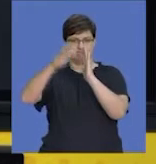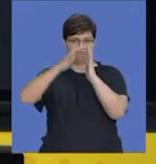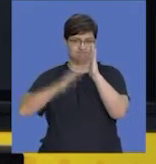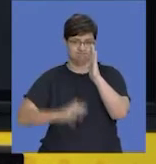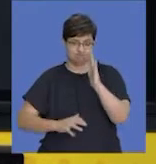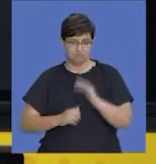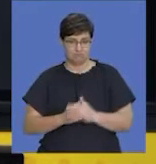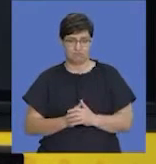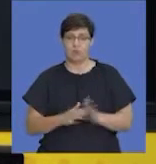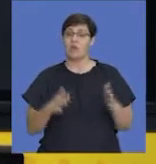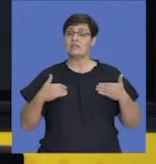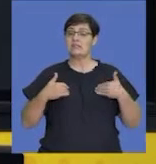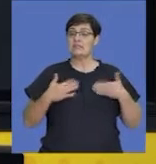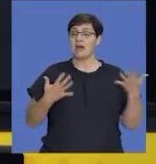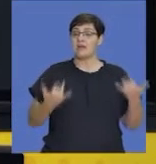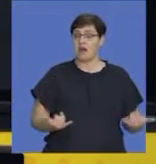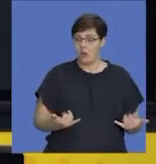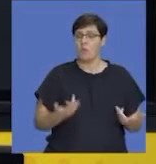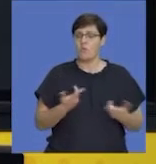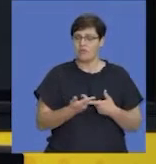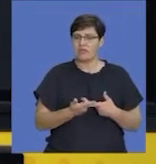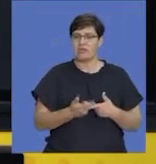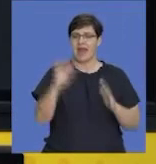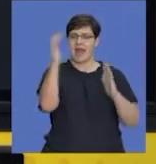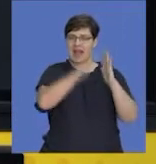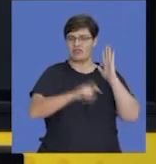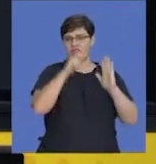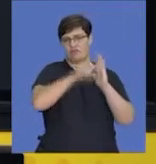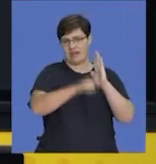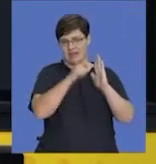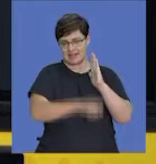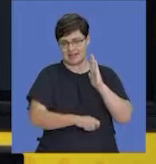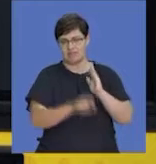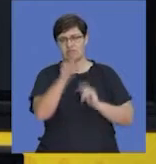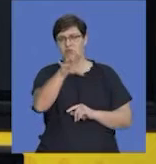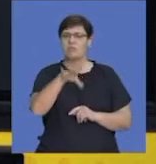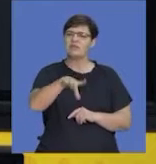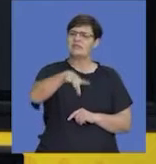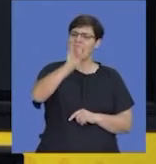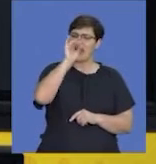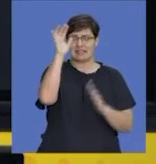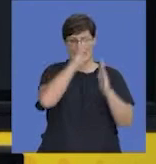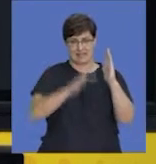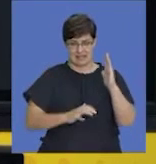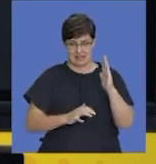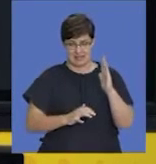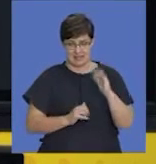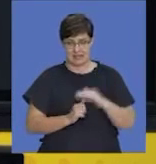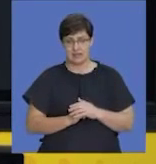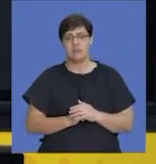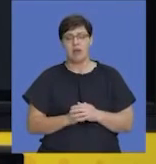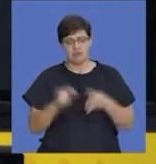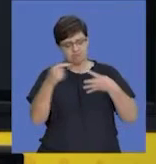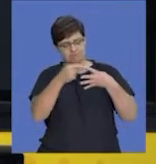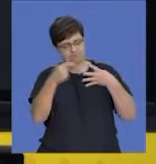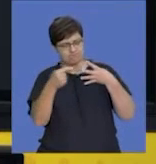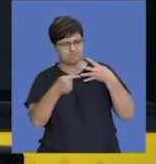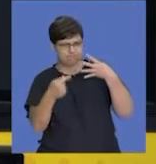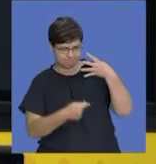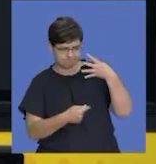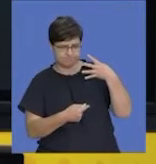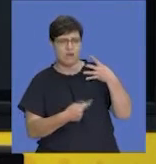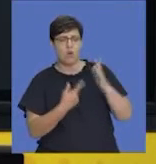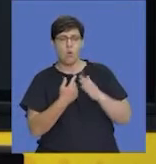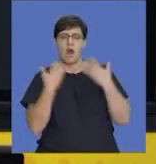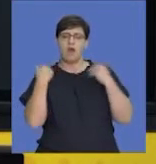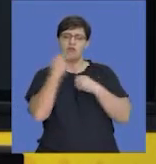we're going to start now with the essay writing section, where you need to select an essay. Remember, we have different types of essays that we've